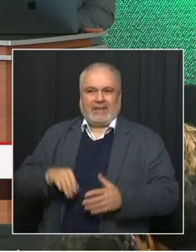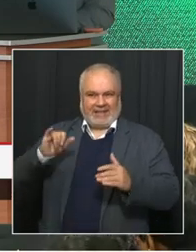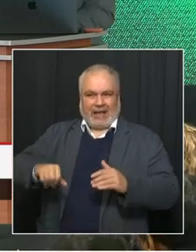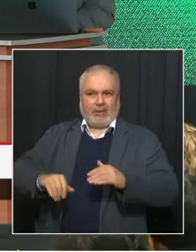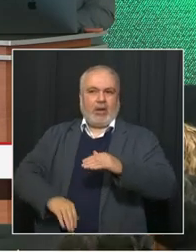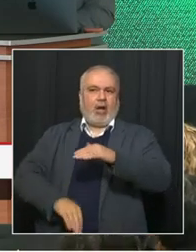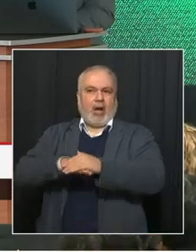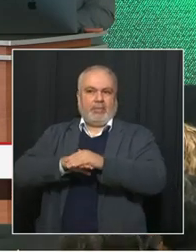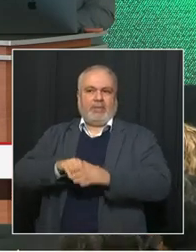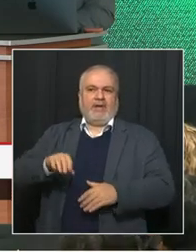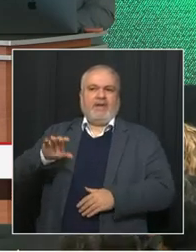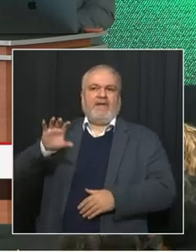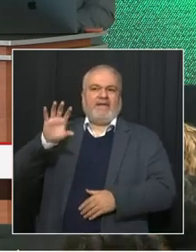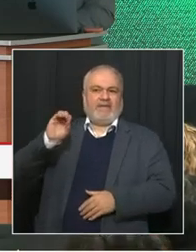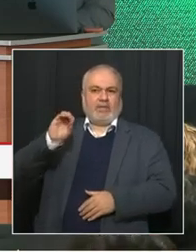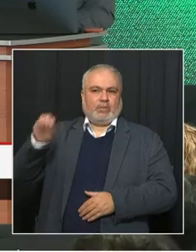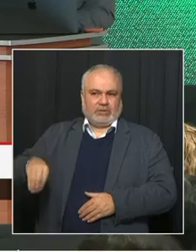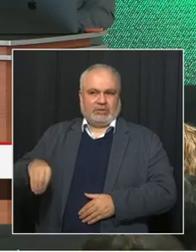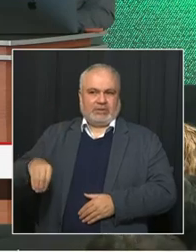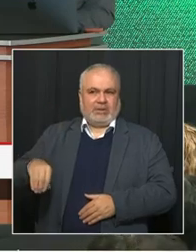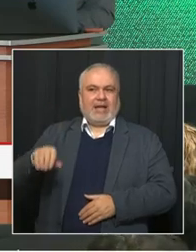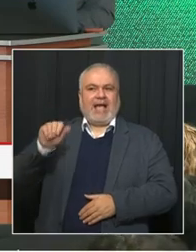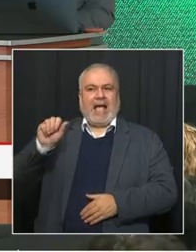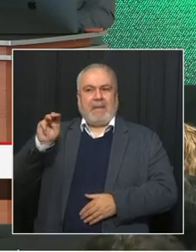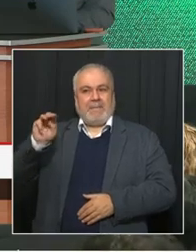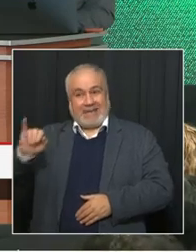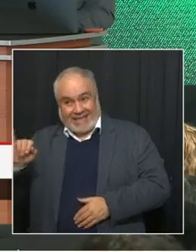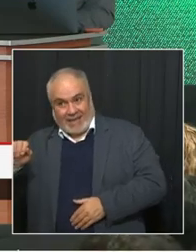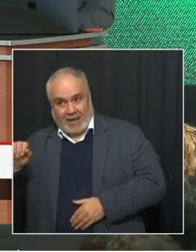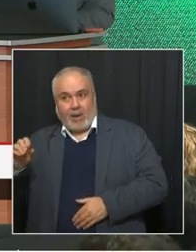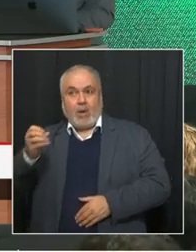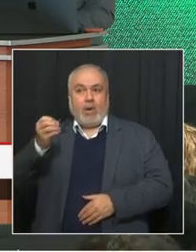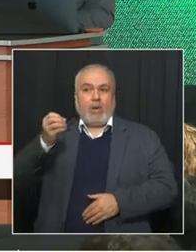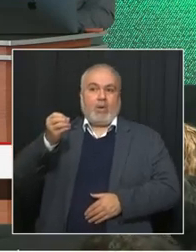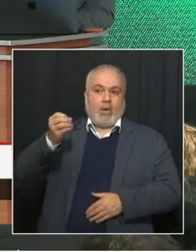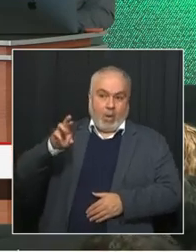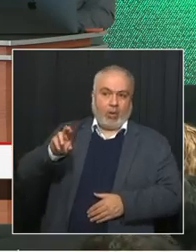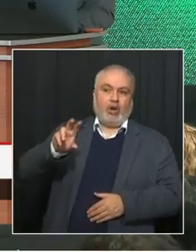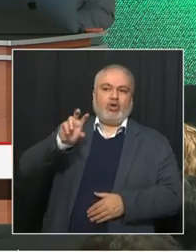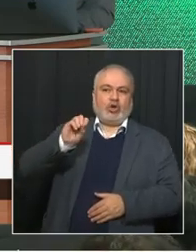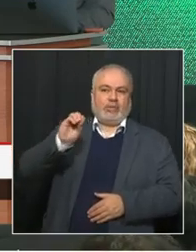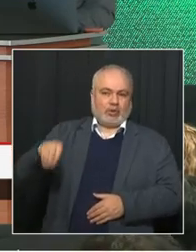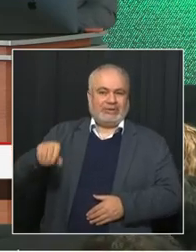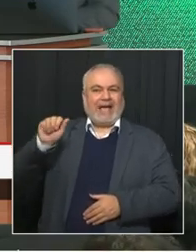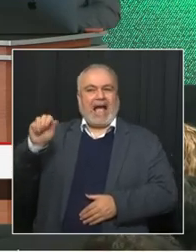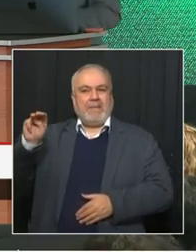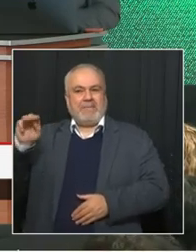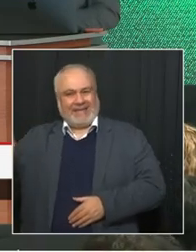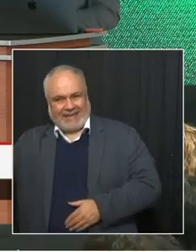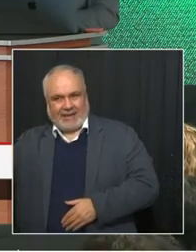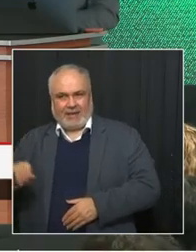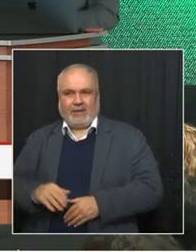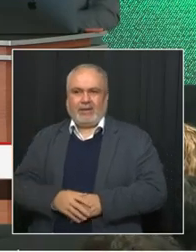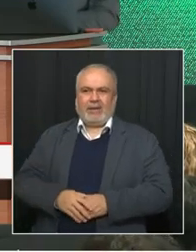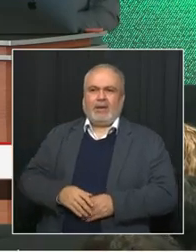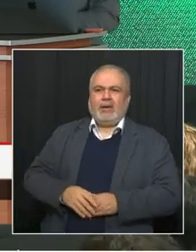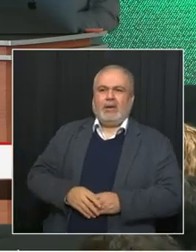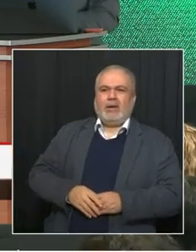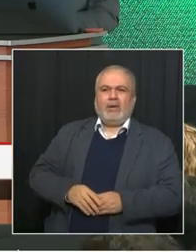the AMI or 30% of the AMI. So we have programs like that across the